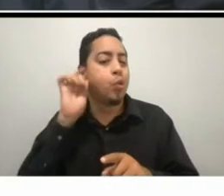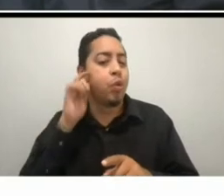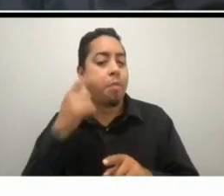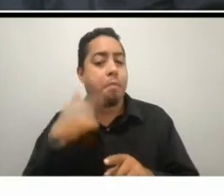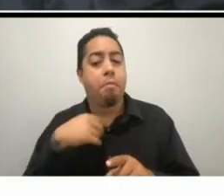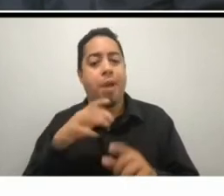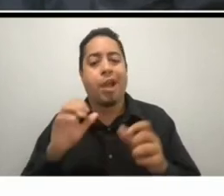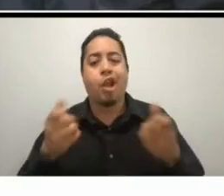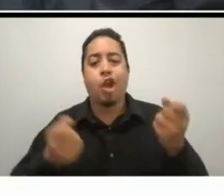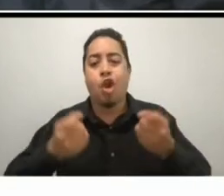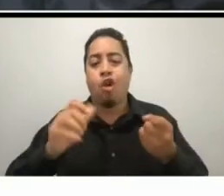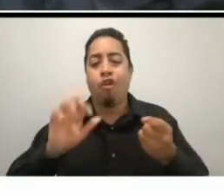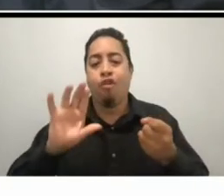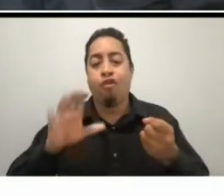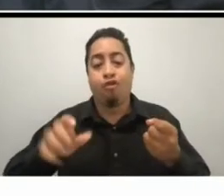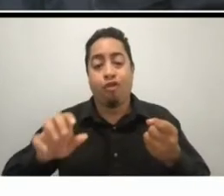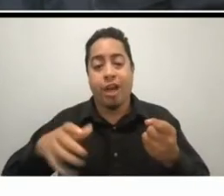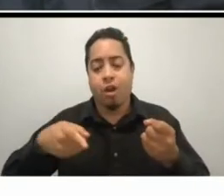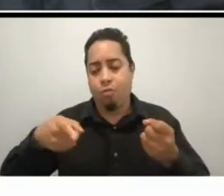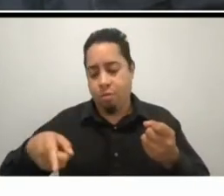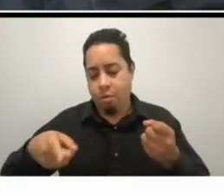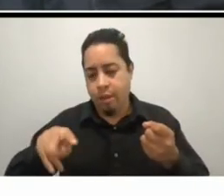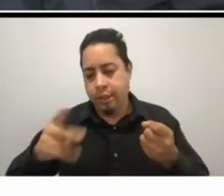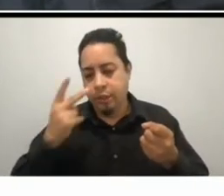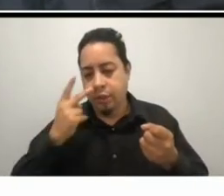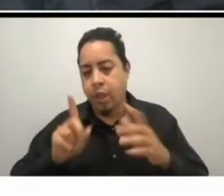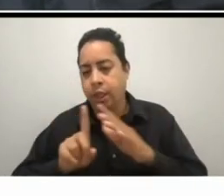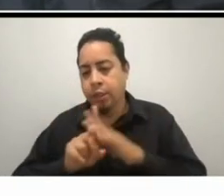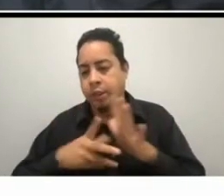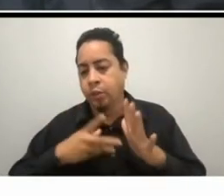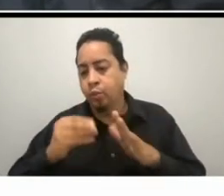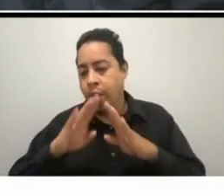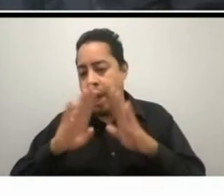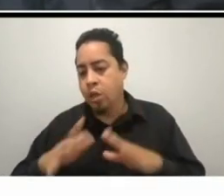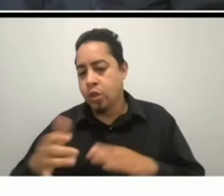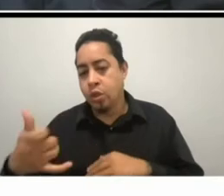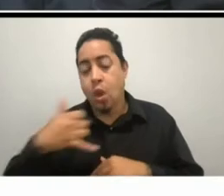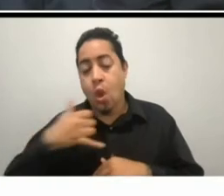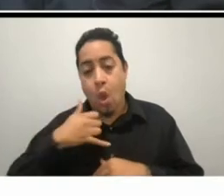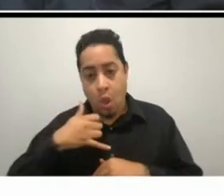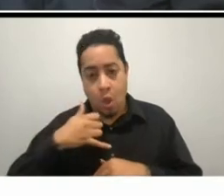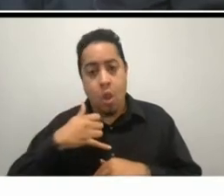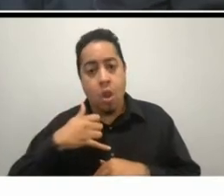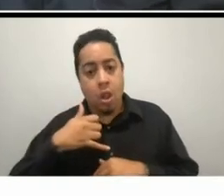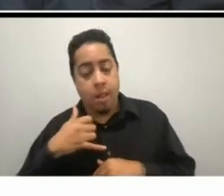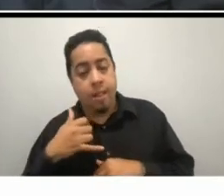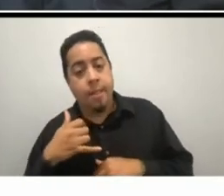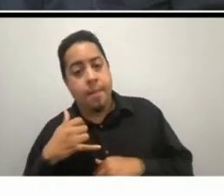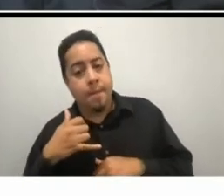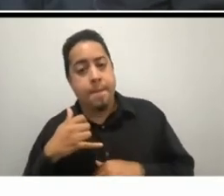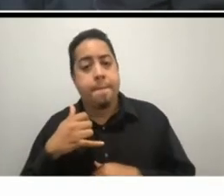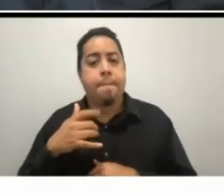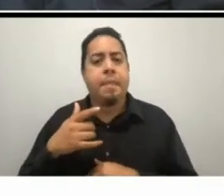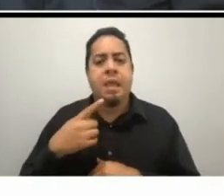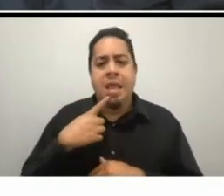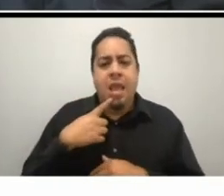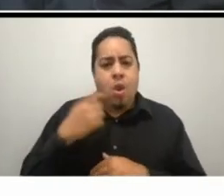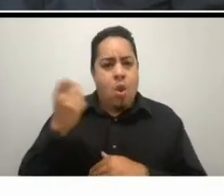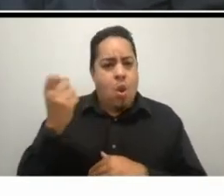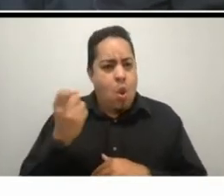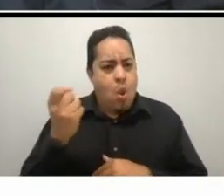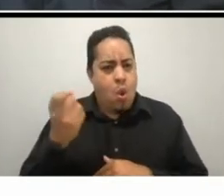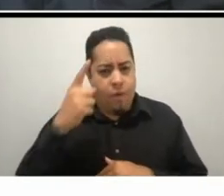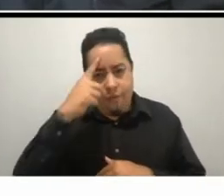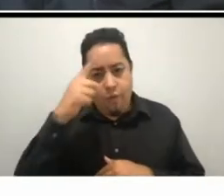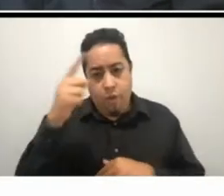call and was asked by the operator at the White House if I would hold for the president, which I did,